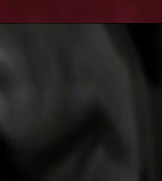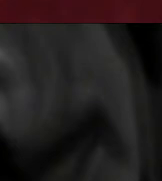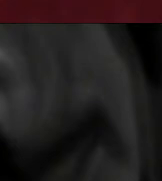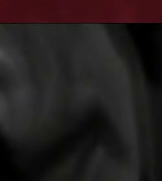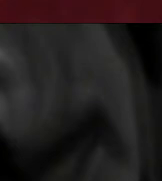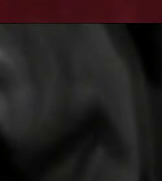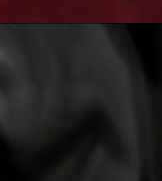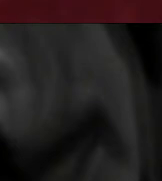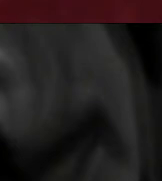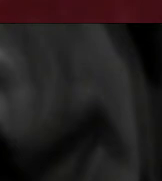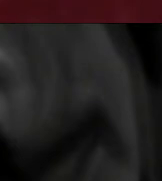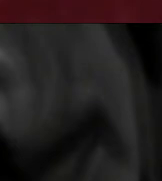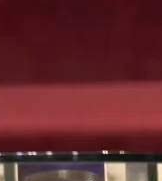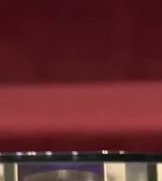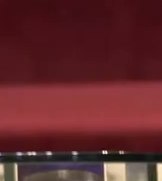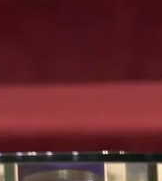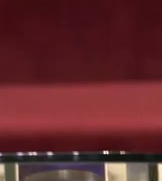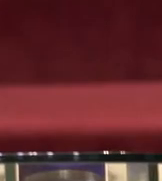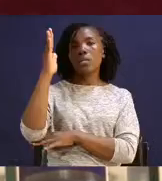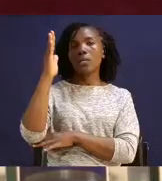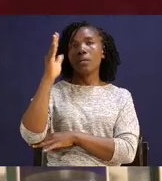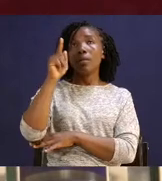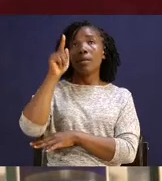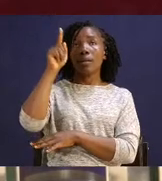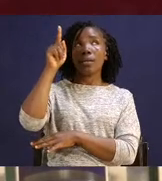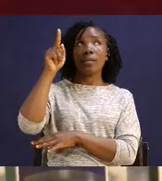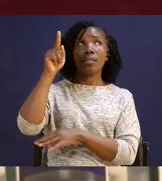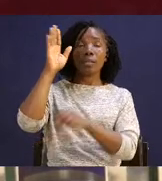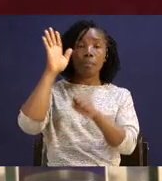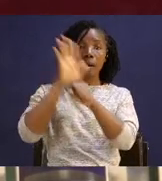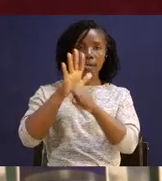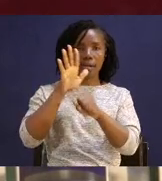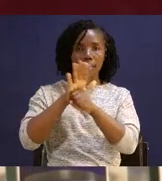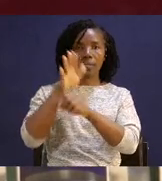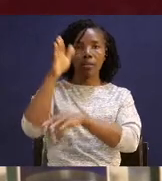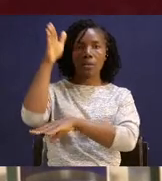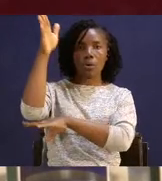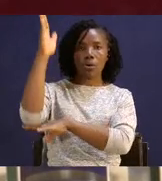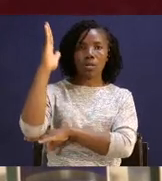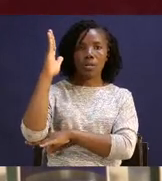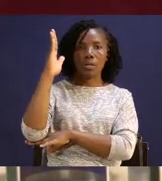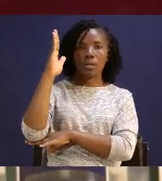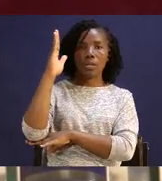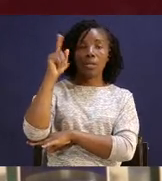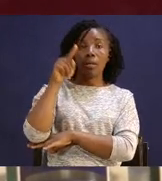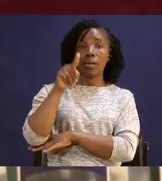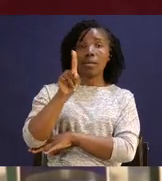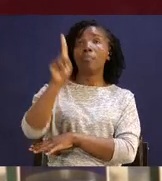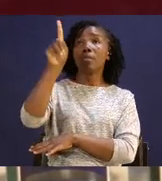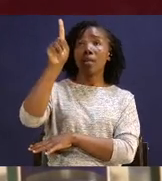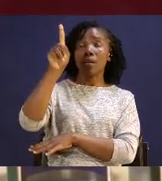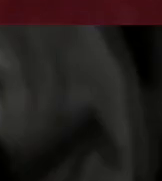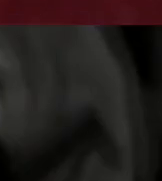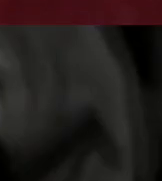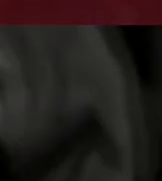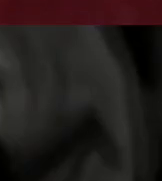God is a God of abundance. God himself is abundant.